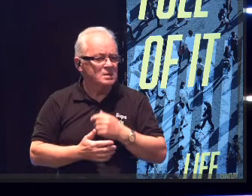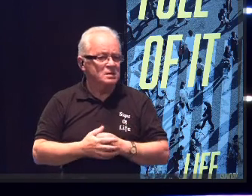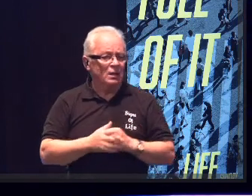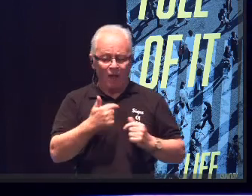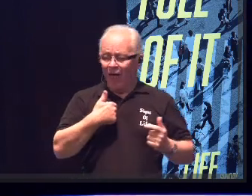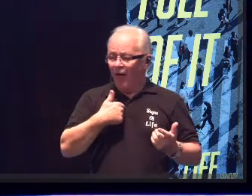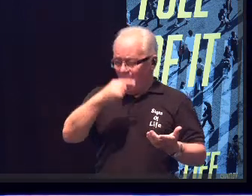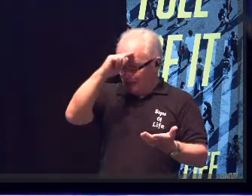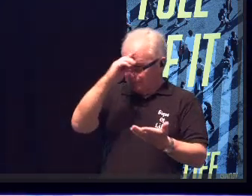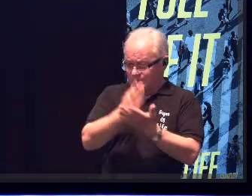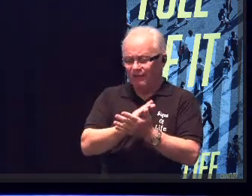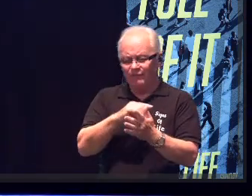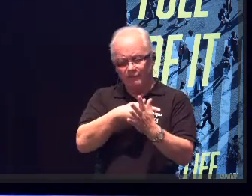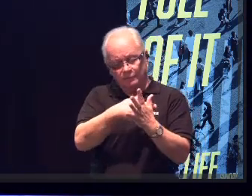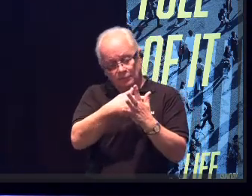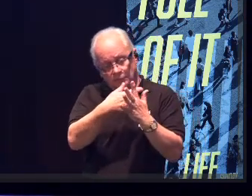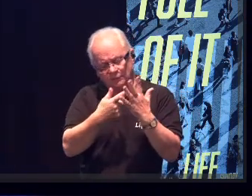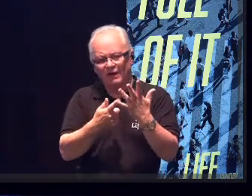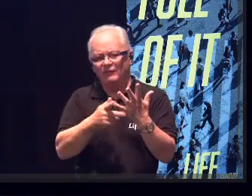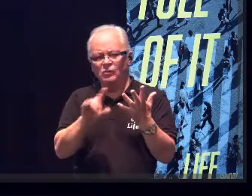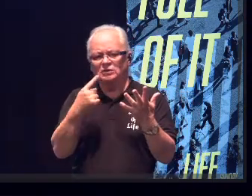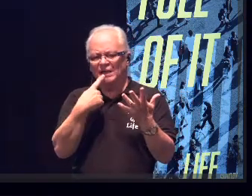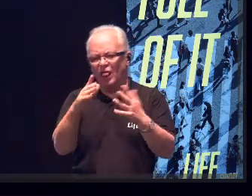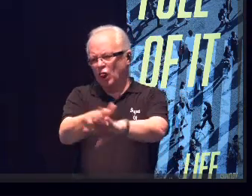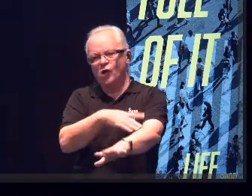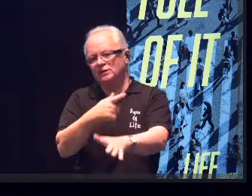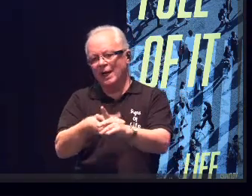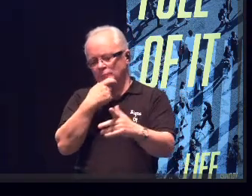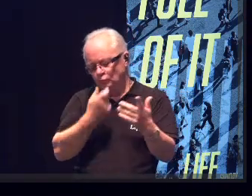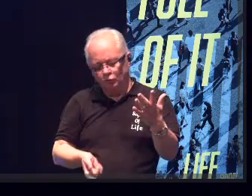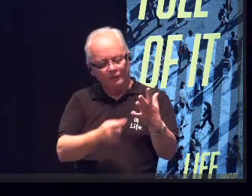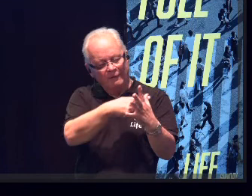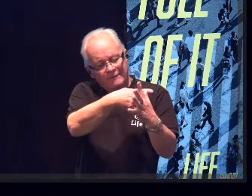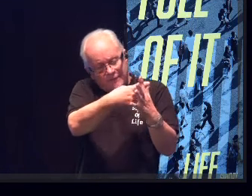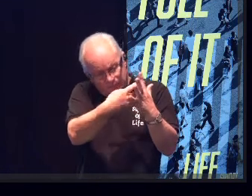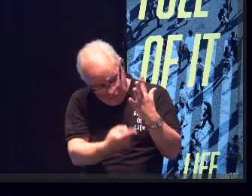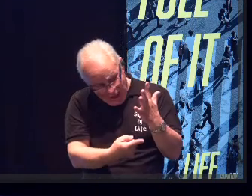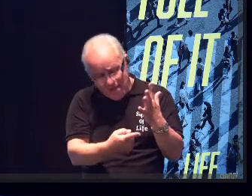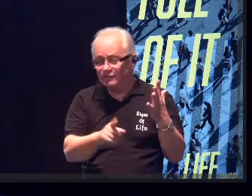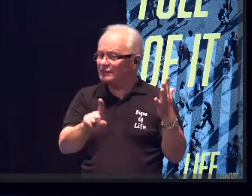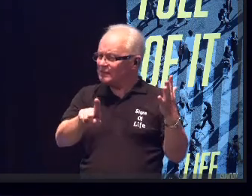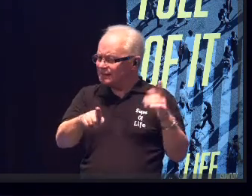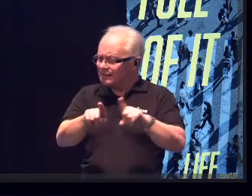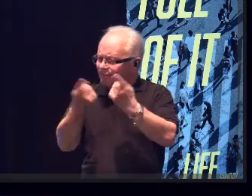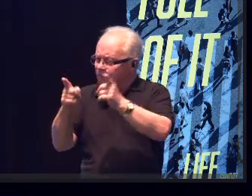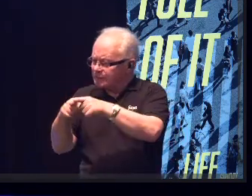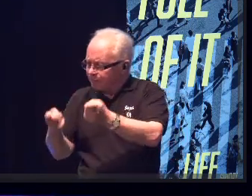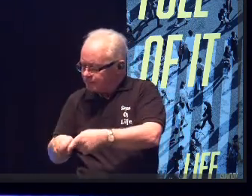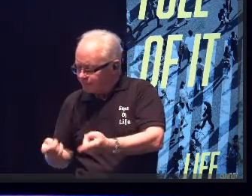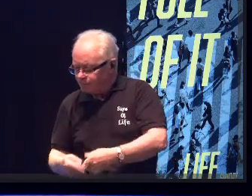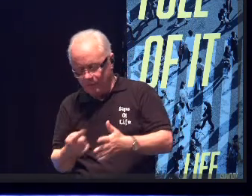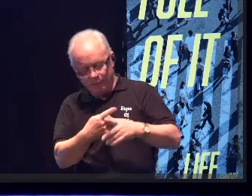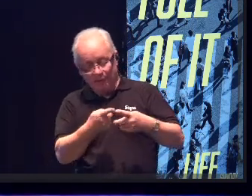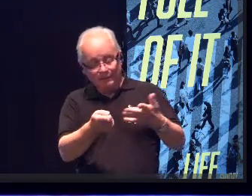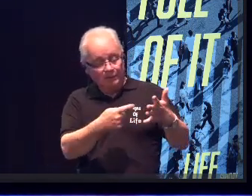I believe there are five, I'm not going to spend a long time on this, but I believe there's five different things that God wants